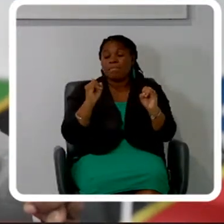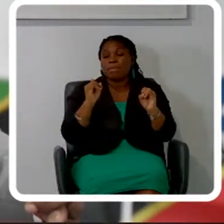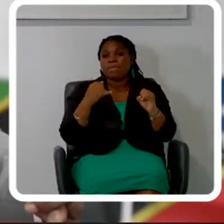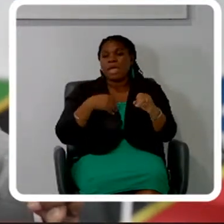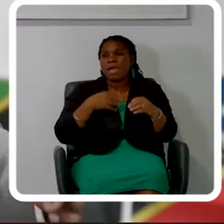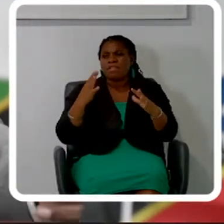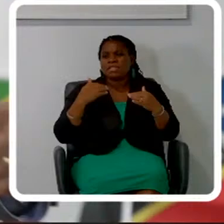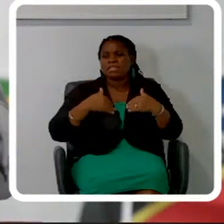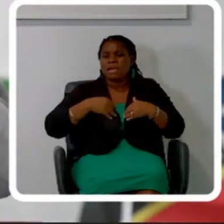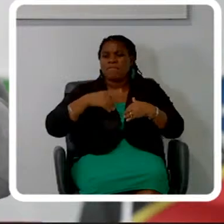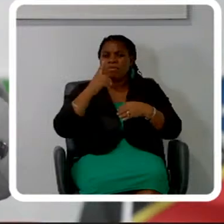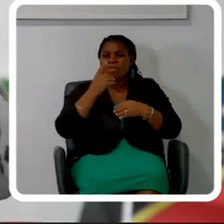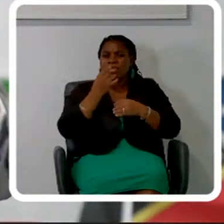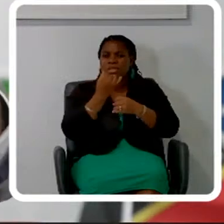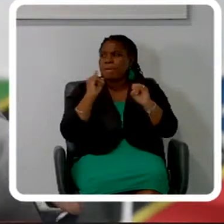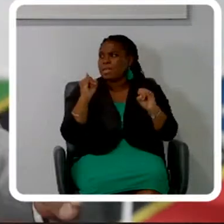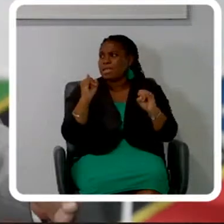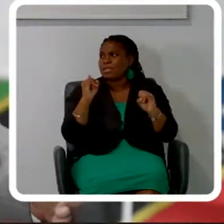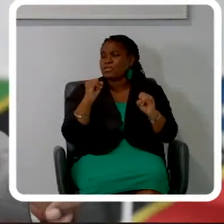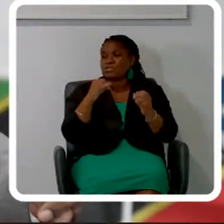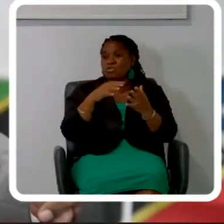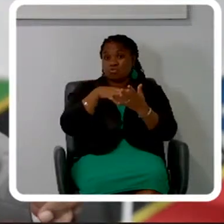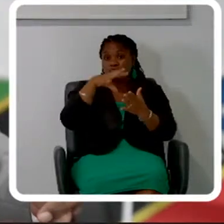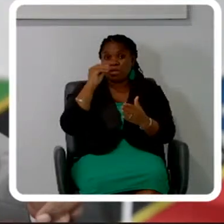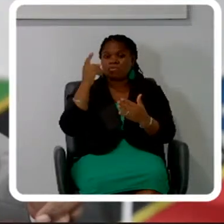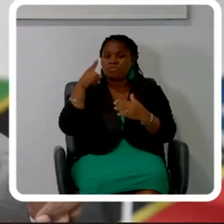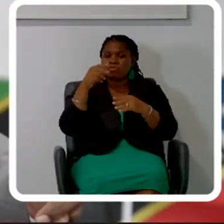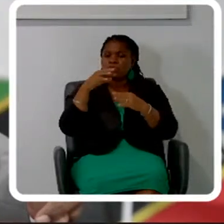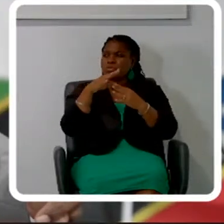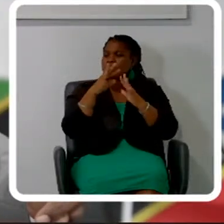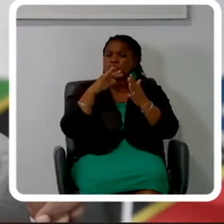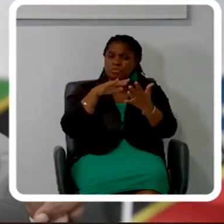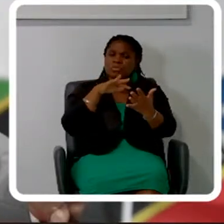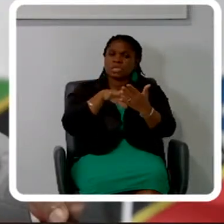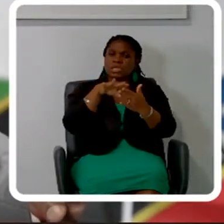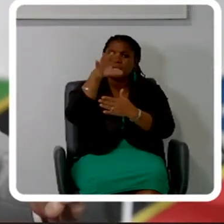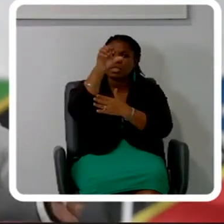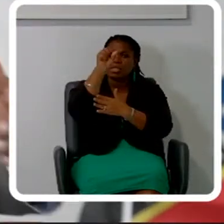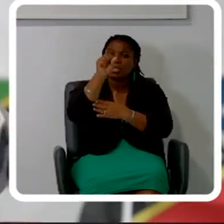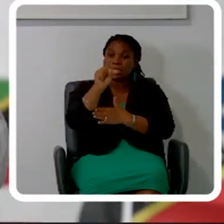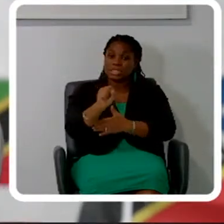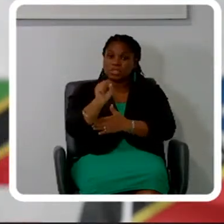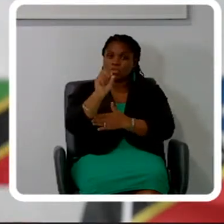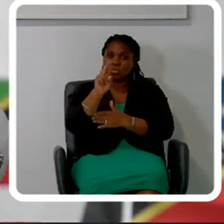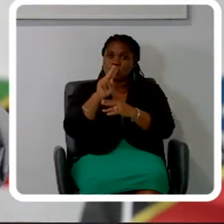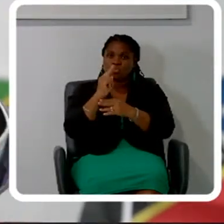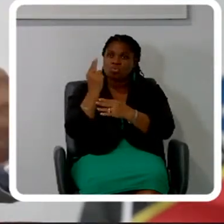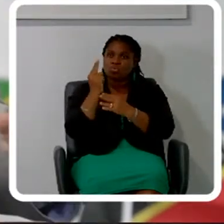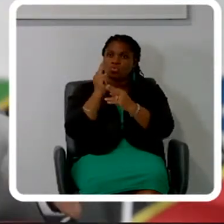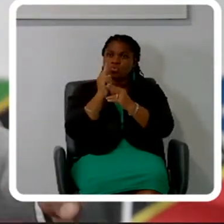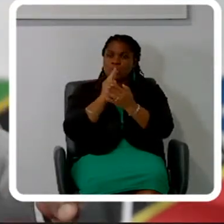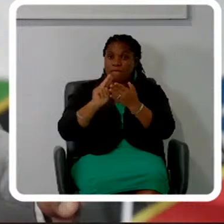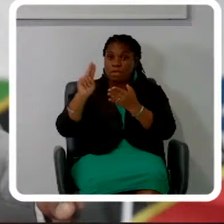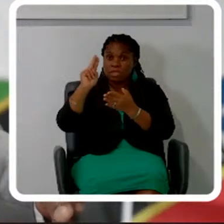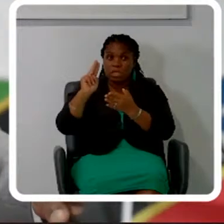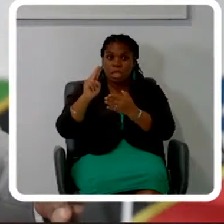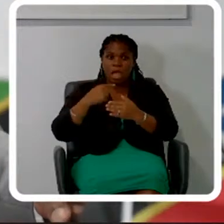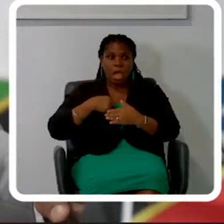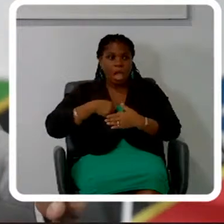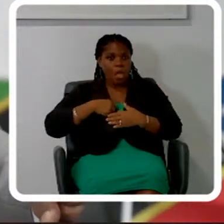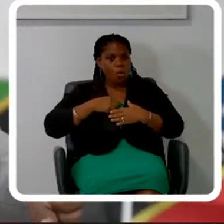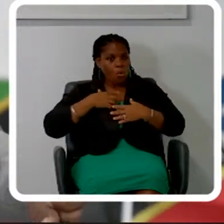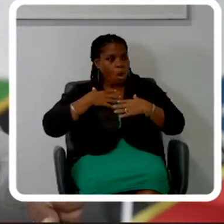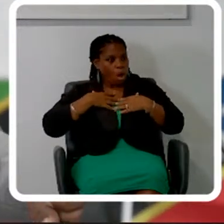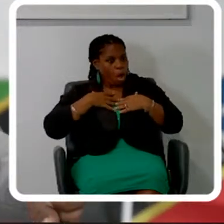University. I was quite impressed with the university. The university has the best marching band in the whole